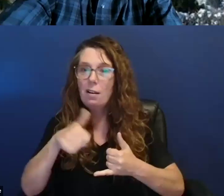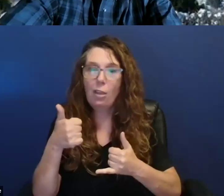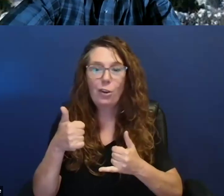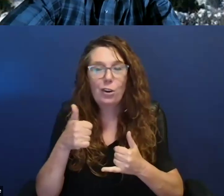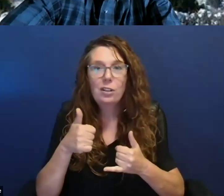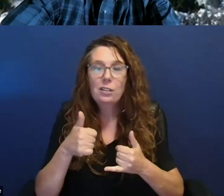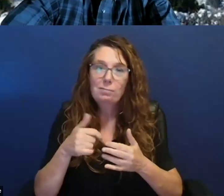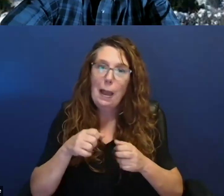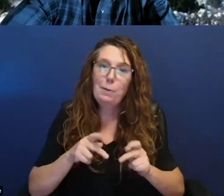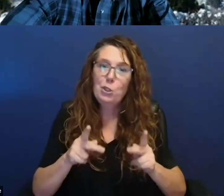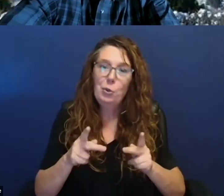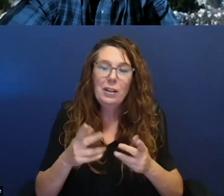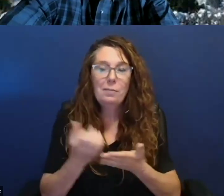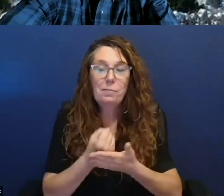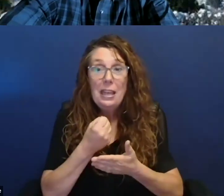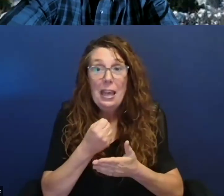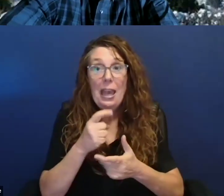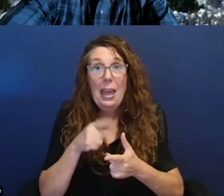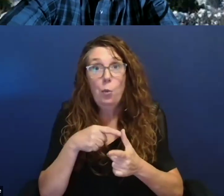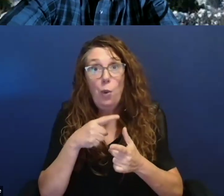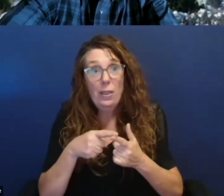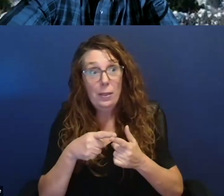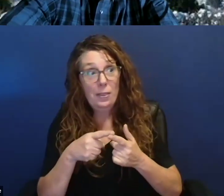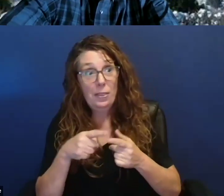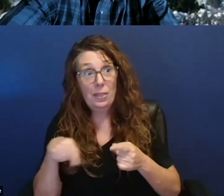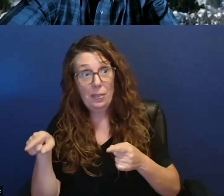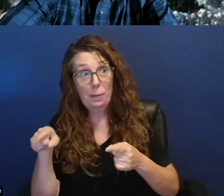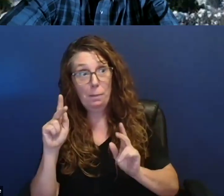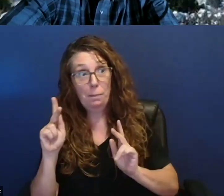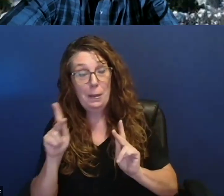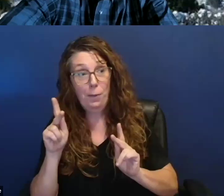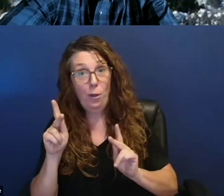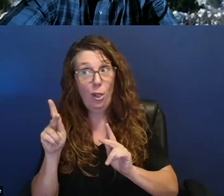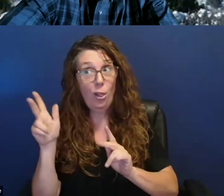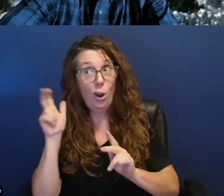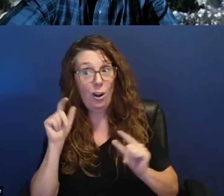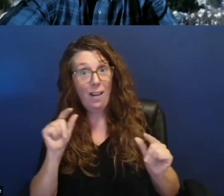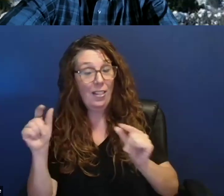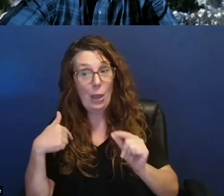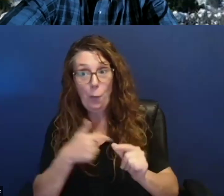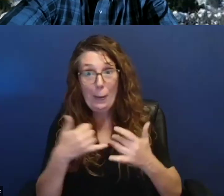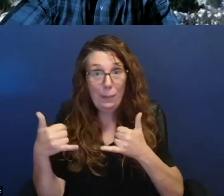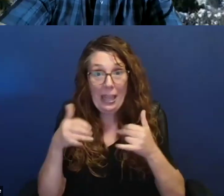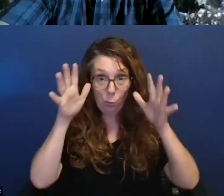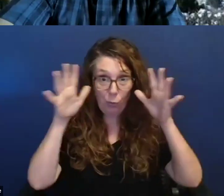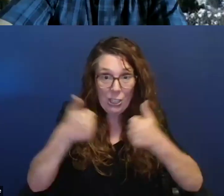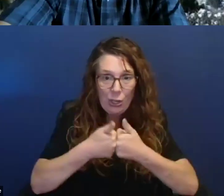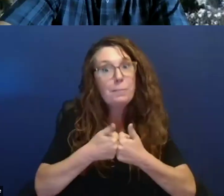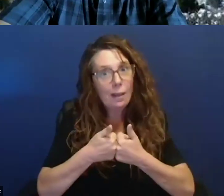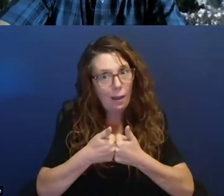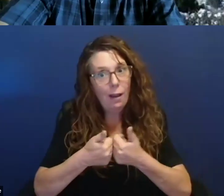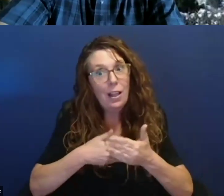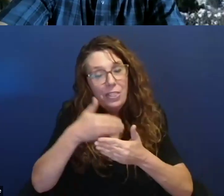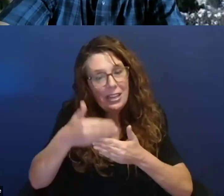opportunity. And then once that got around that we had like played reindeer games, then the next couple cohorting building were